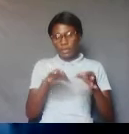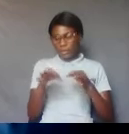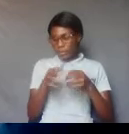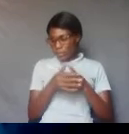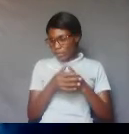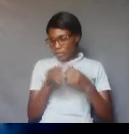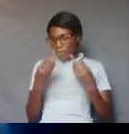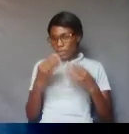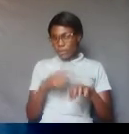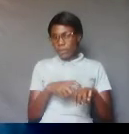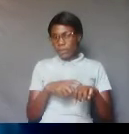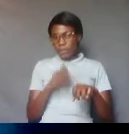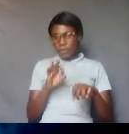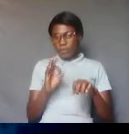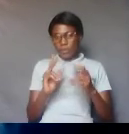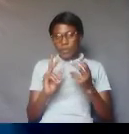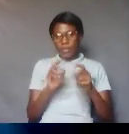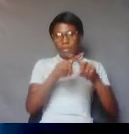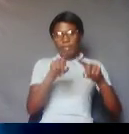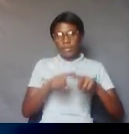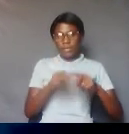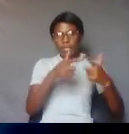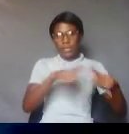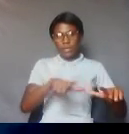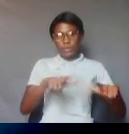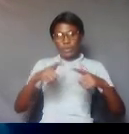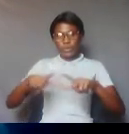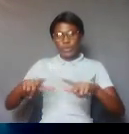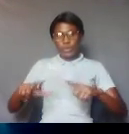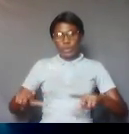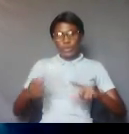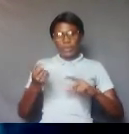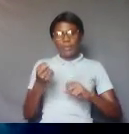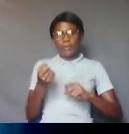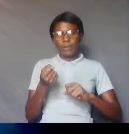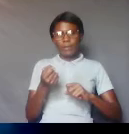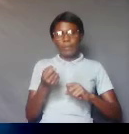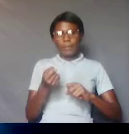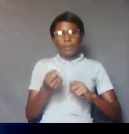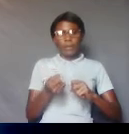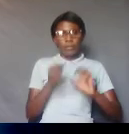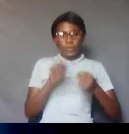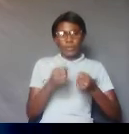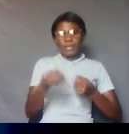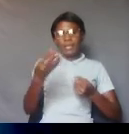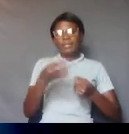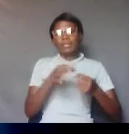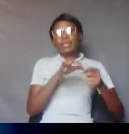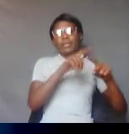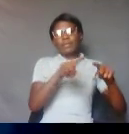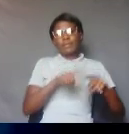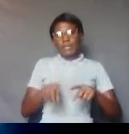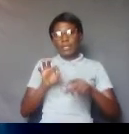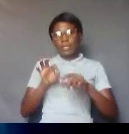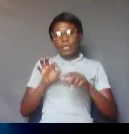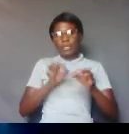versions of the text in the different languages so that everybody is comfortable and everybody has a sense of ownership. As Charlene has said, we are